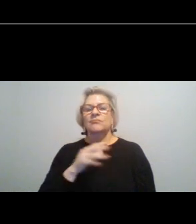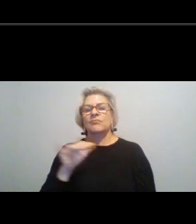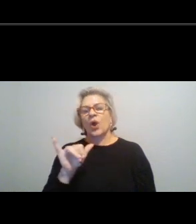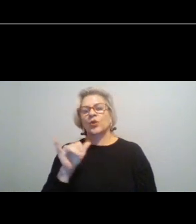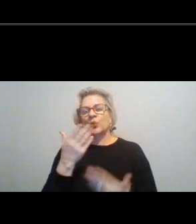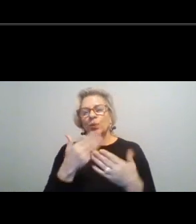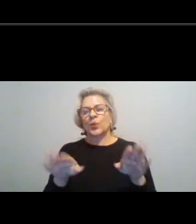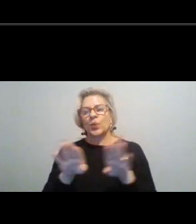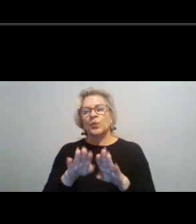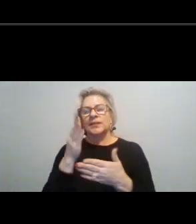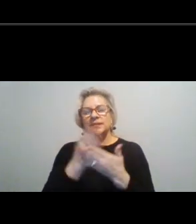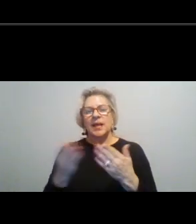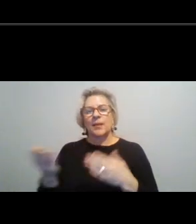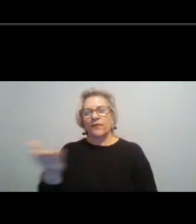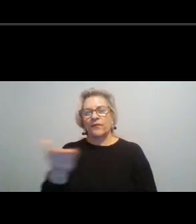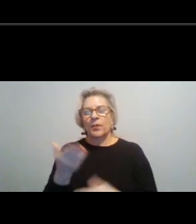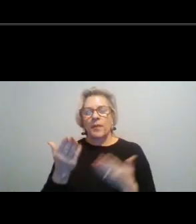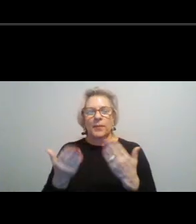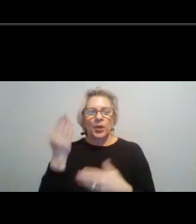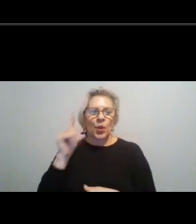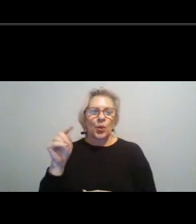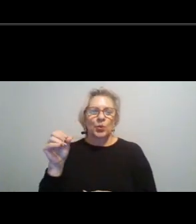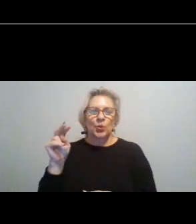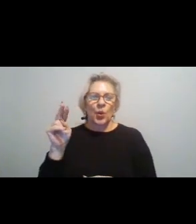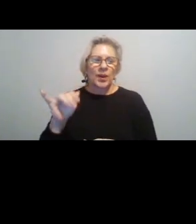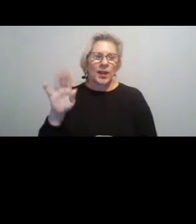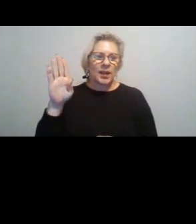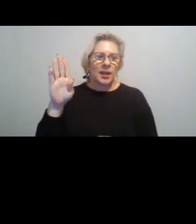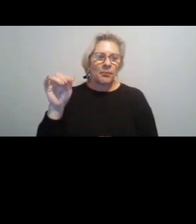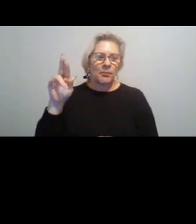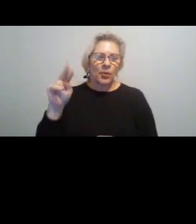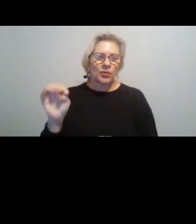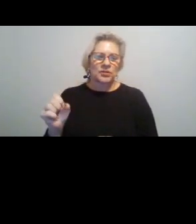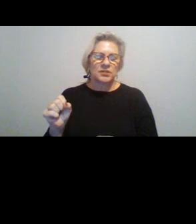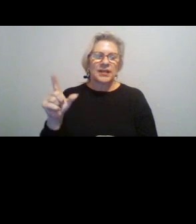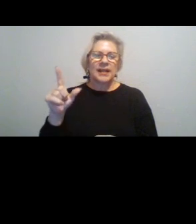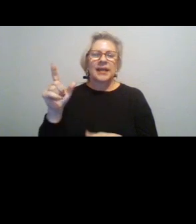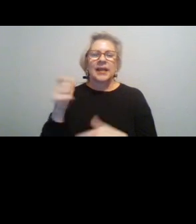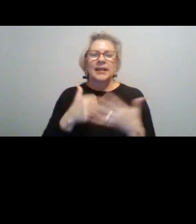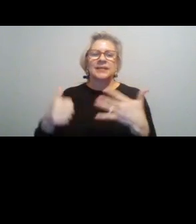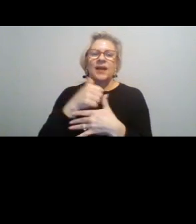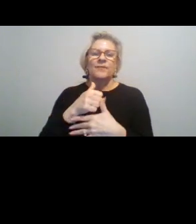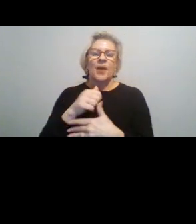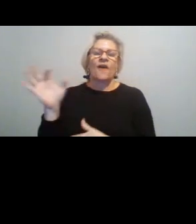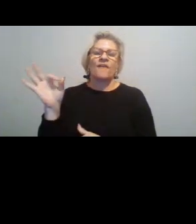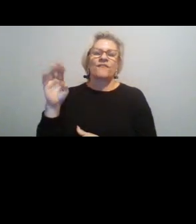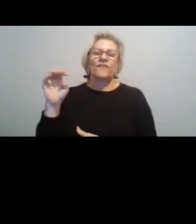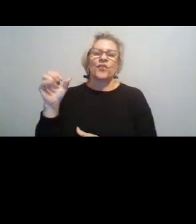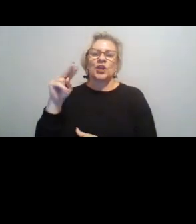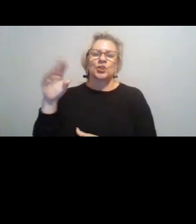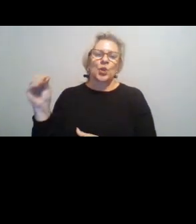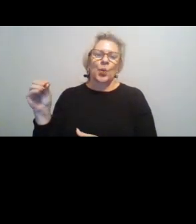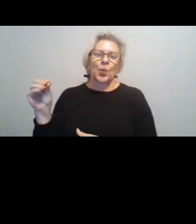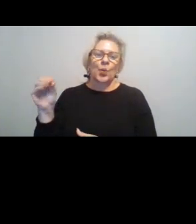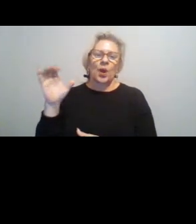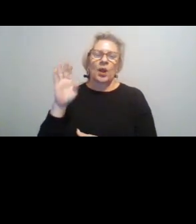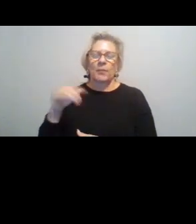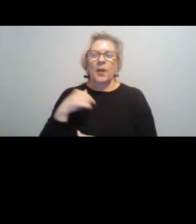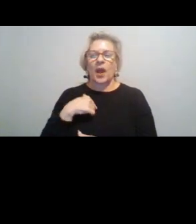some of you may know Tony Boren, who is the Executive Director of the Fresno COG. I